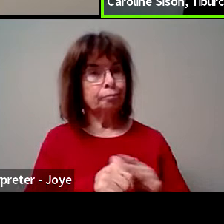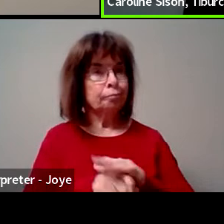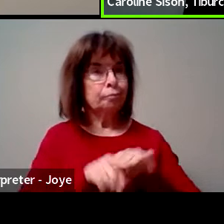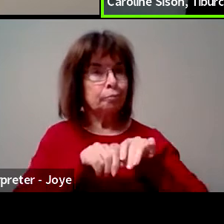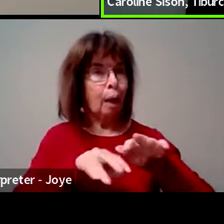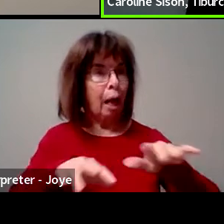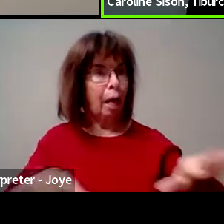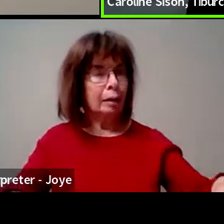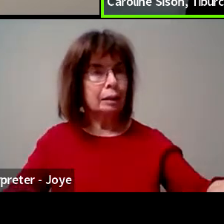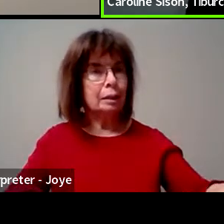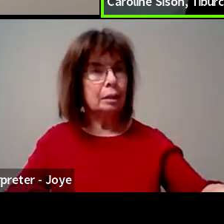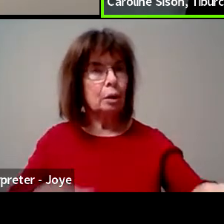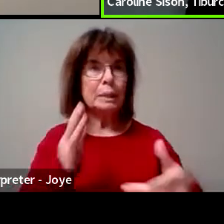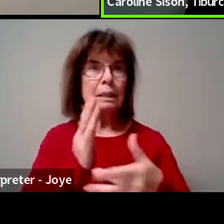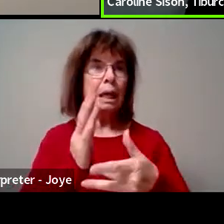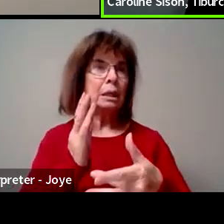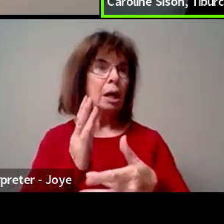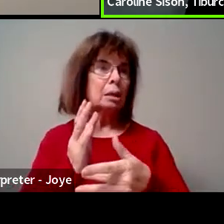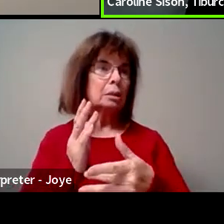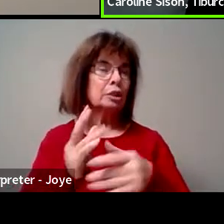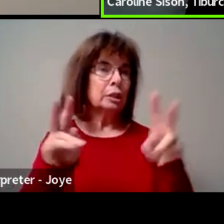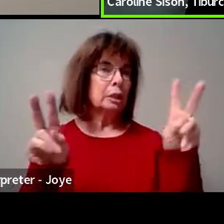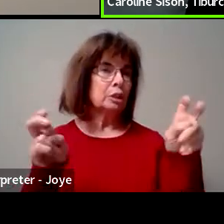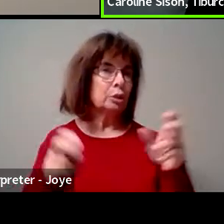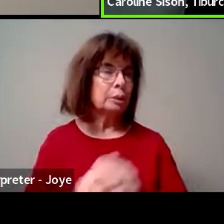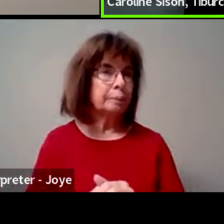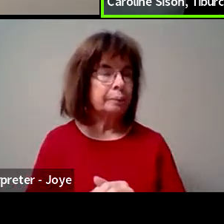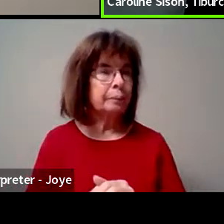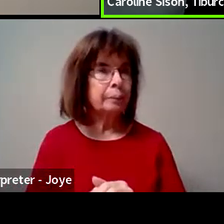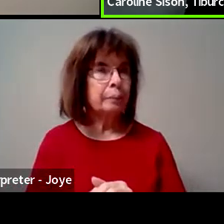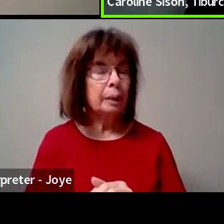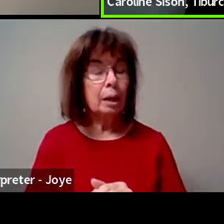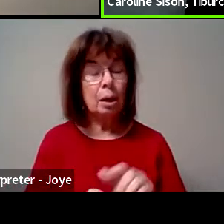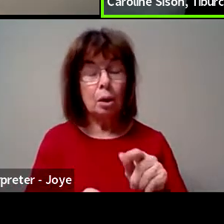was technology issues. I think when you're dealing with